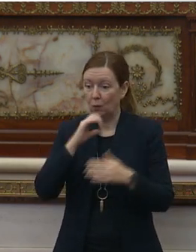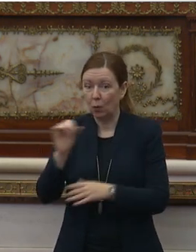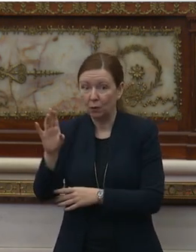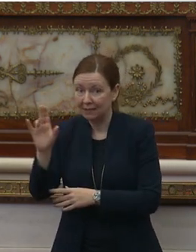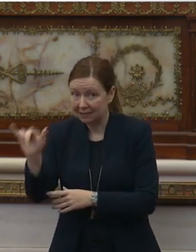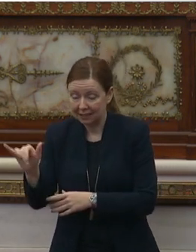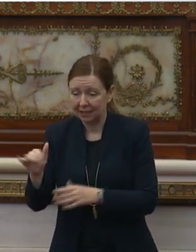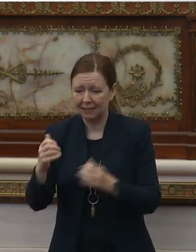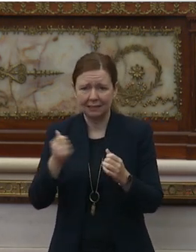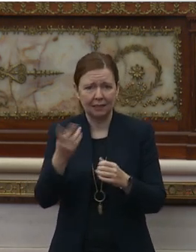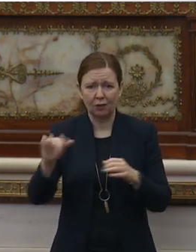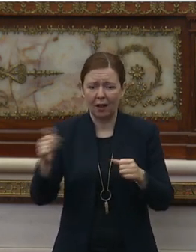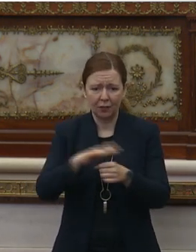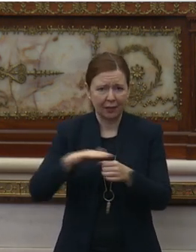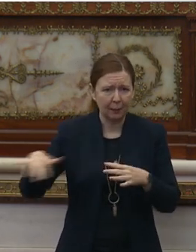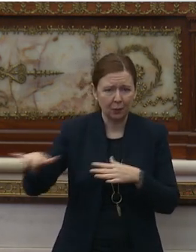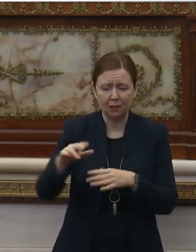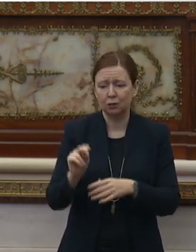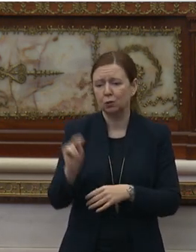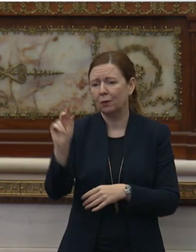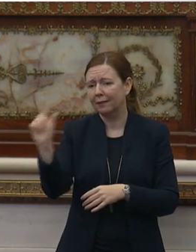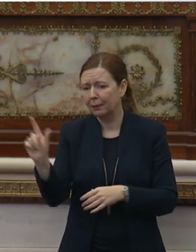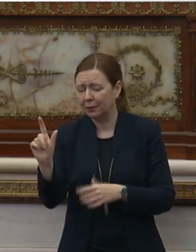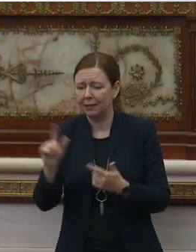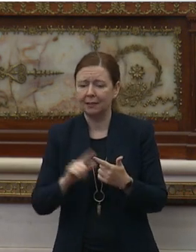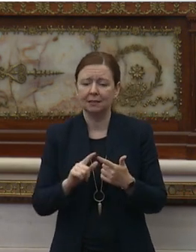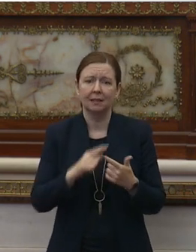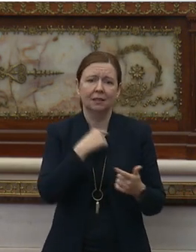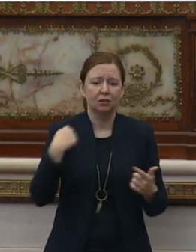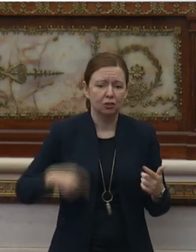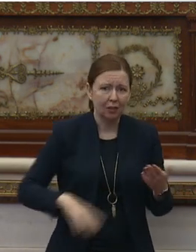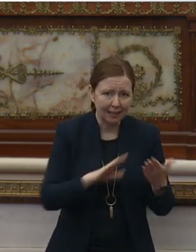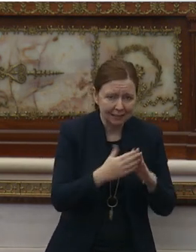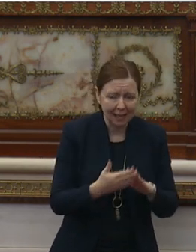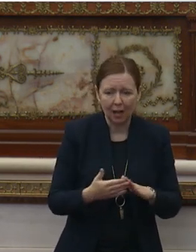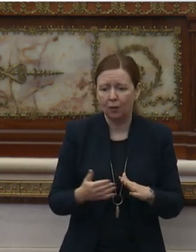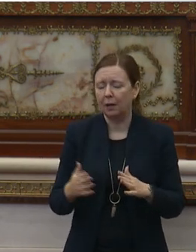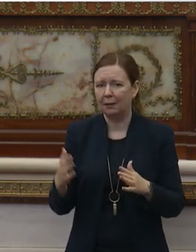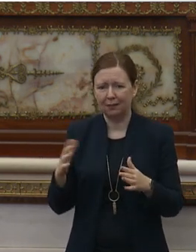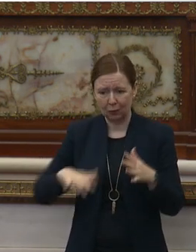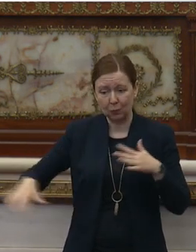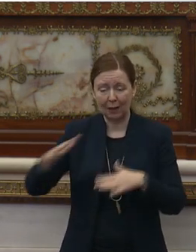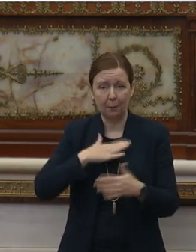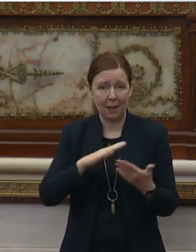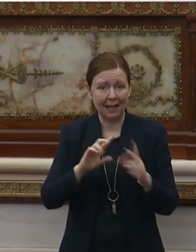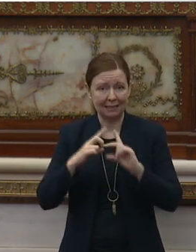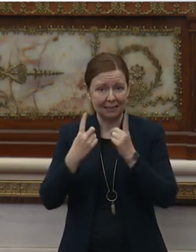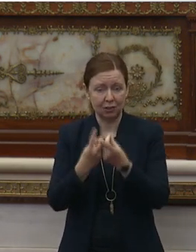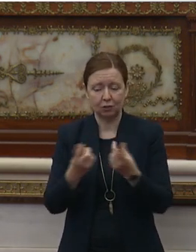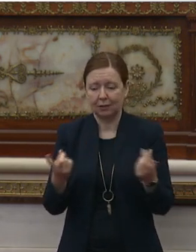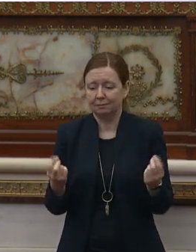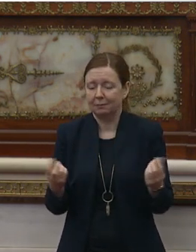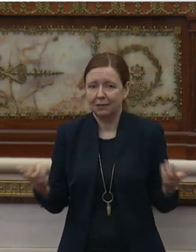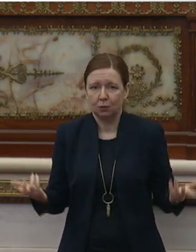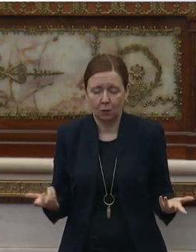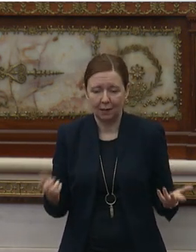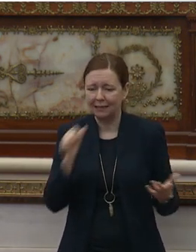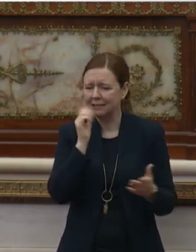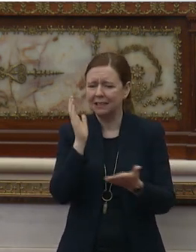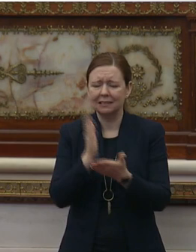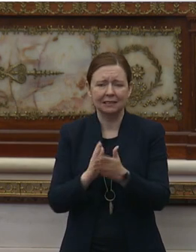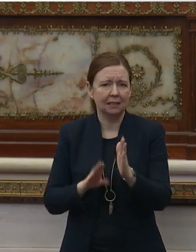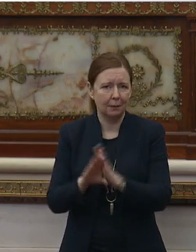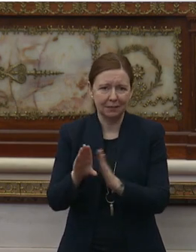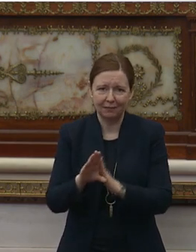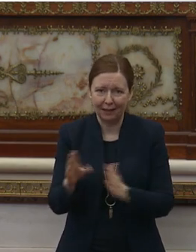other neighborhoods, Northern Liberties, Northern Chinatown, the River Wards, throughout my district. And what it does is it doesn't stop development.